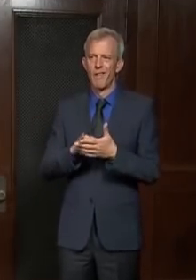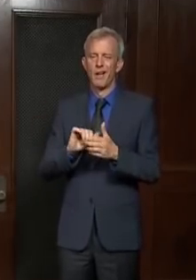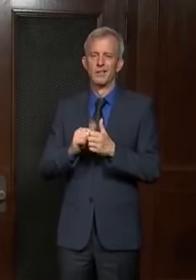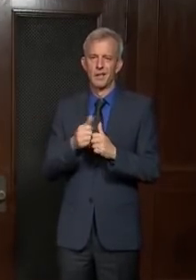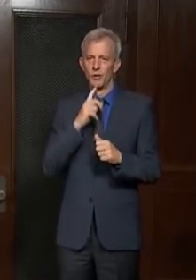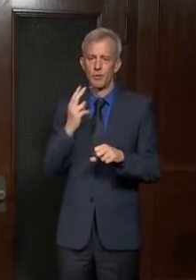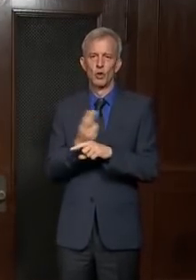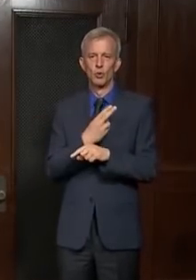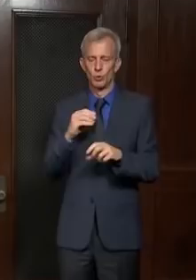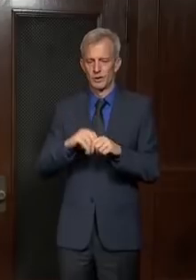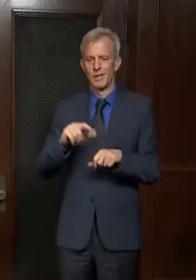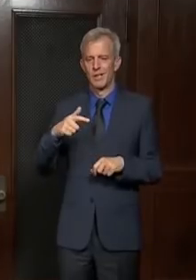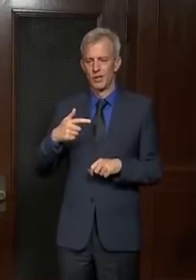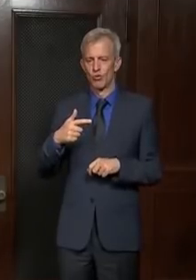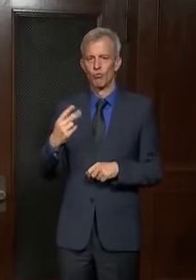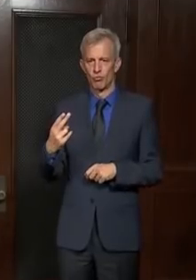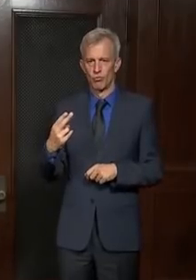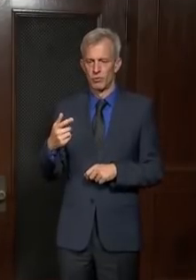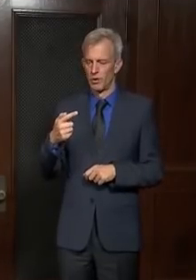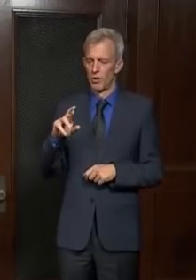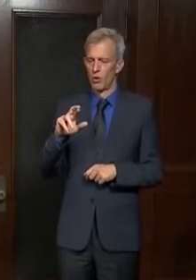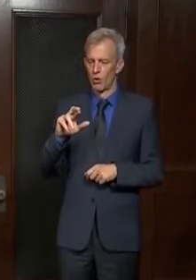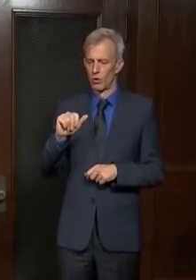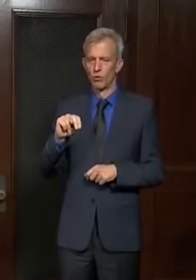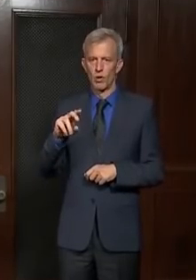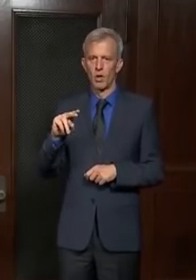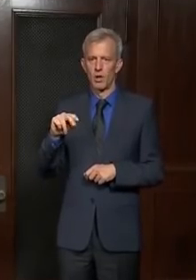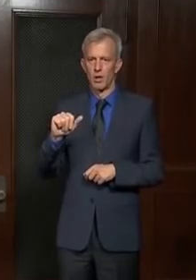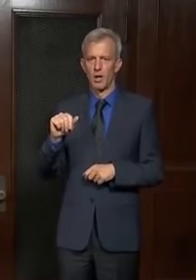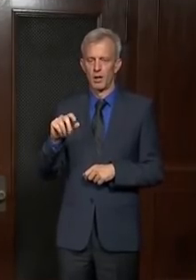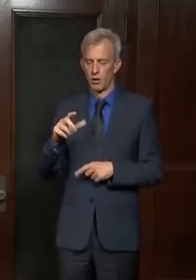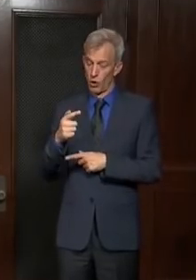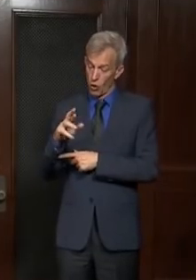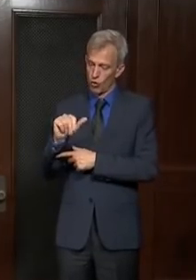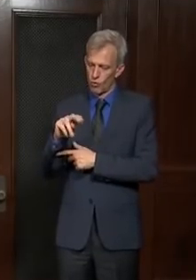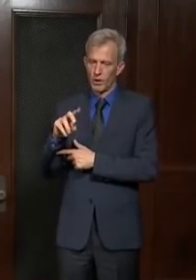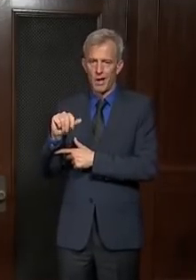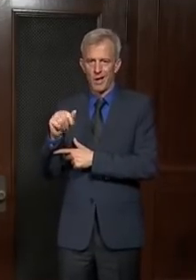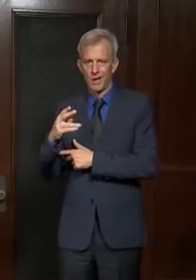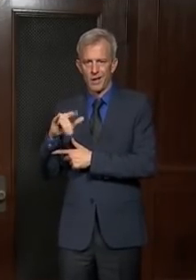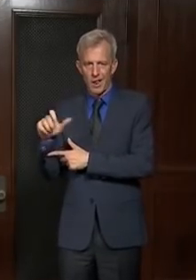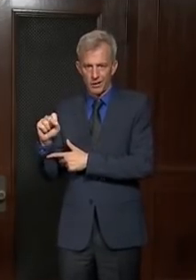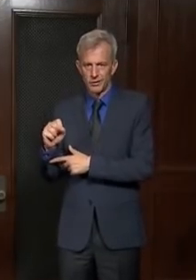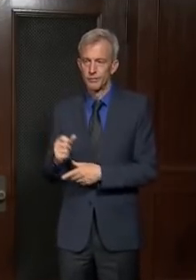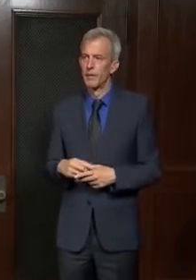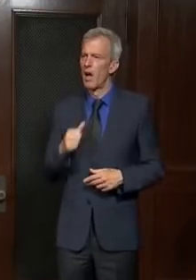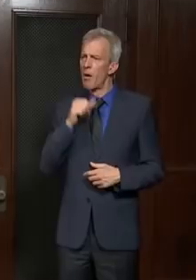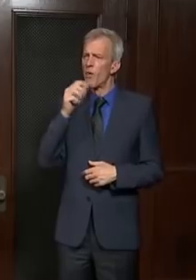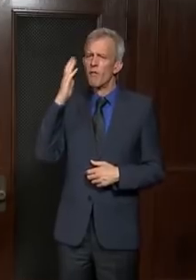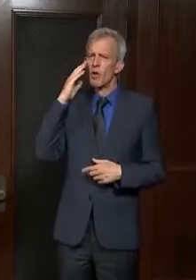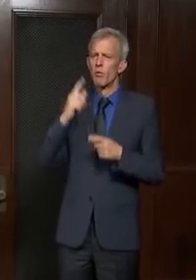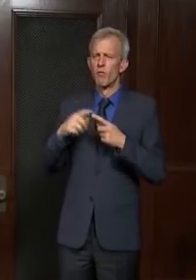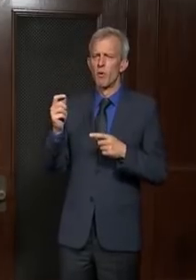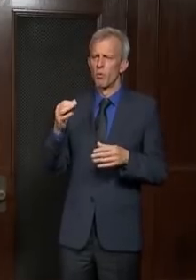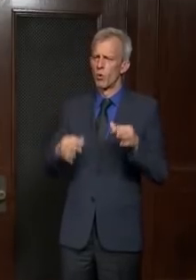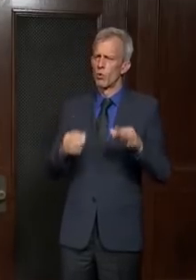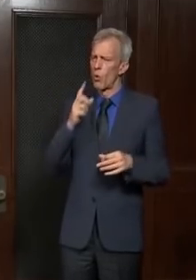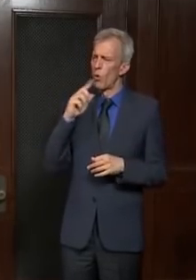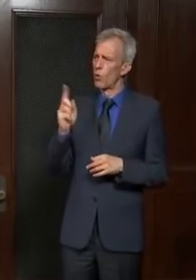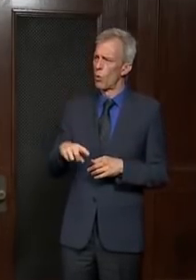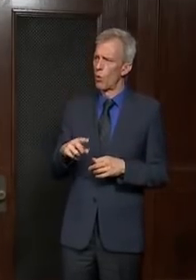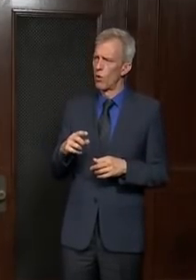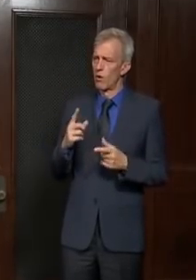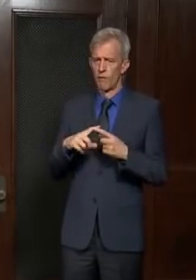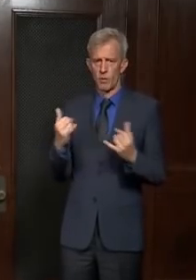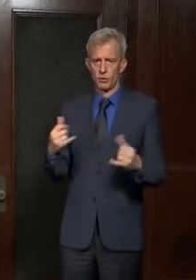used in Granada Hills. Secondly, in terms of, no, I'm not familiar with a court order from today. I know that the judge in the